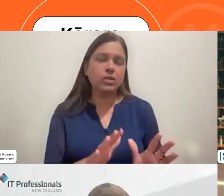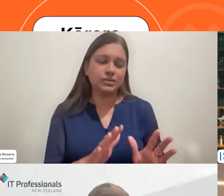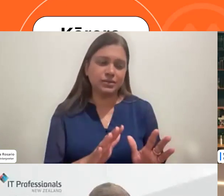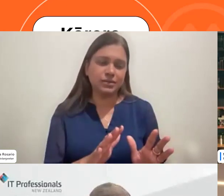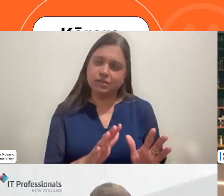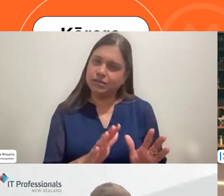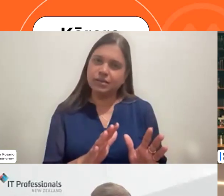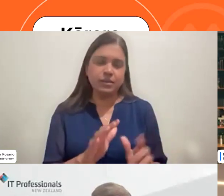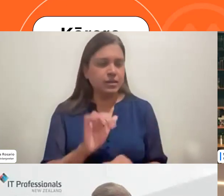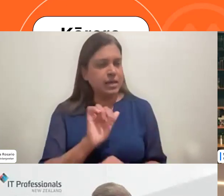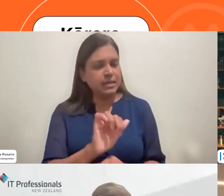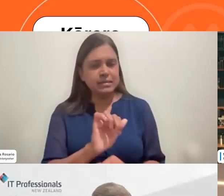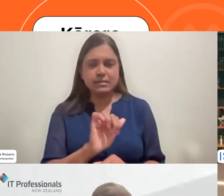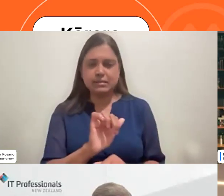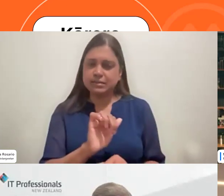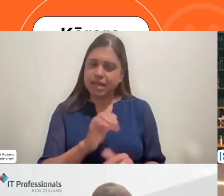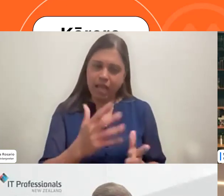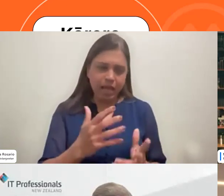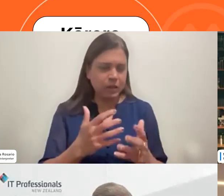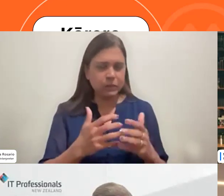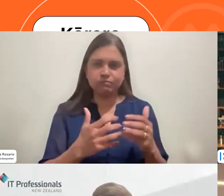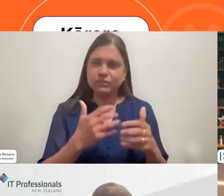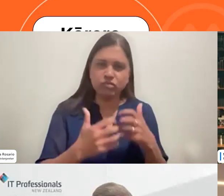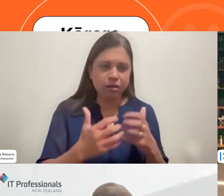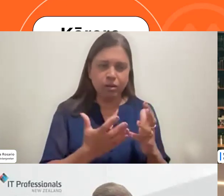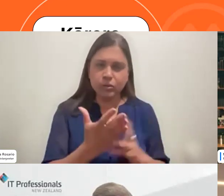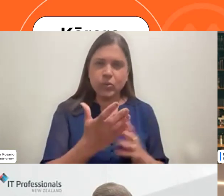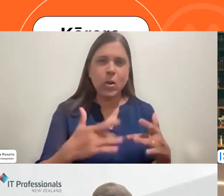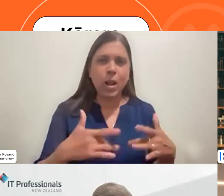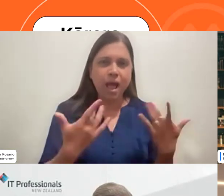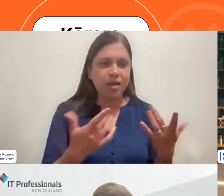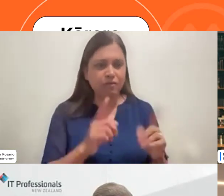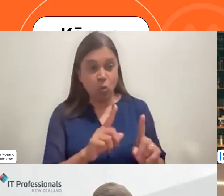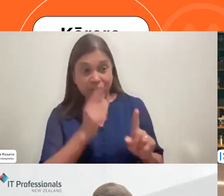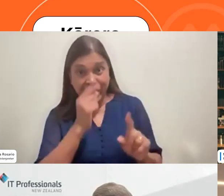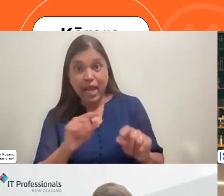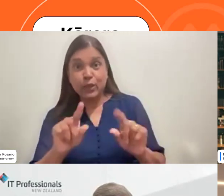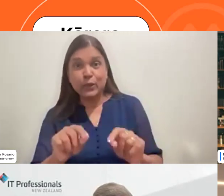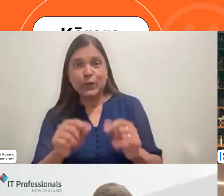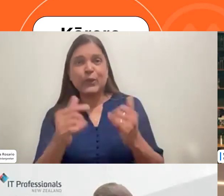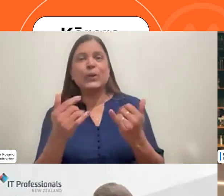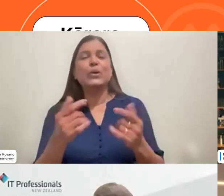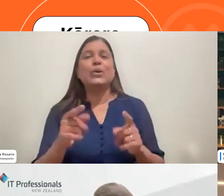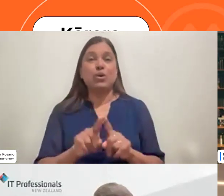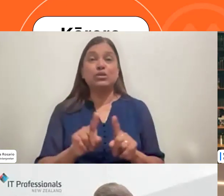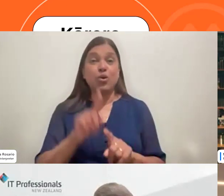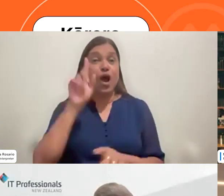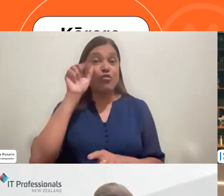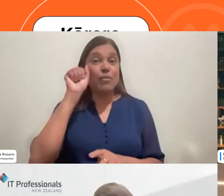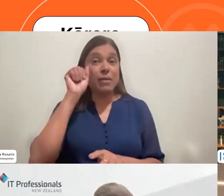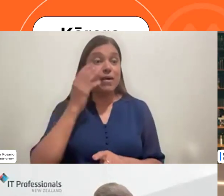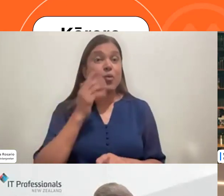him navigate life in terms of the things that he can do. I remember when he was getting better,